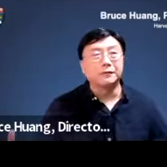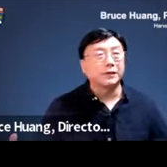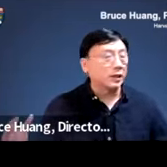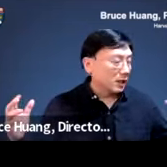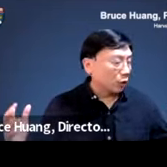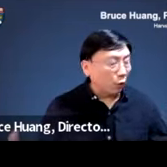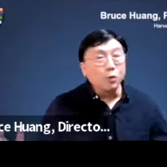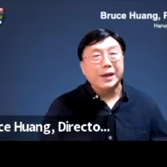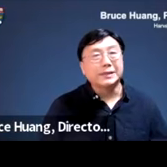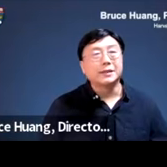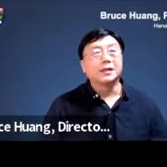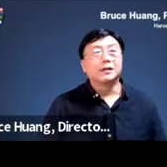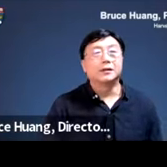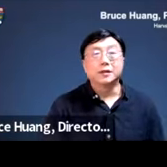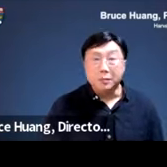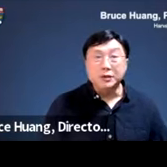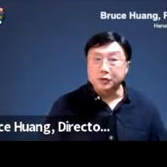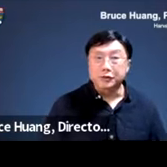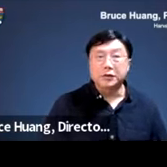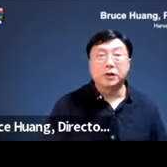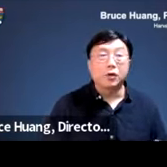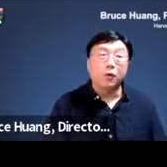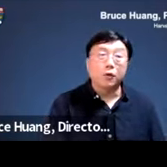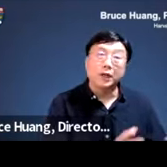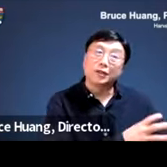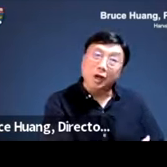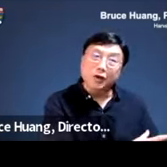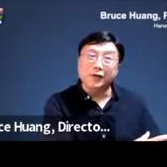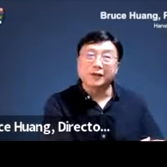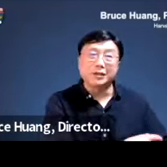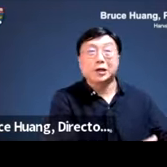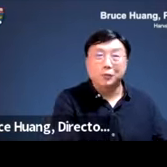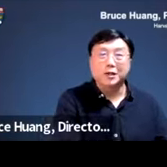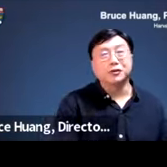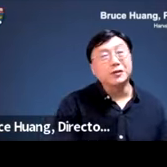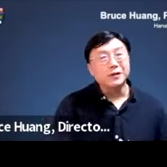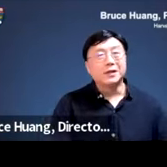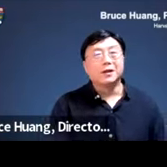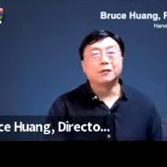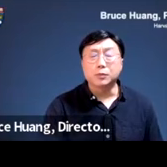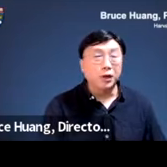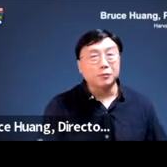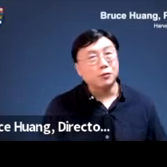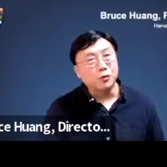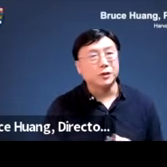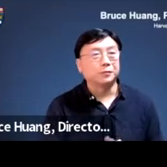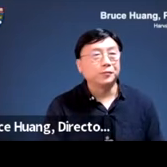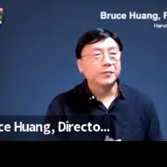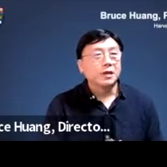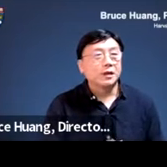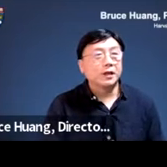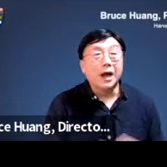immersive 3 weeks summer session, or in January, the J-term session for the pre-capstone